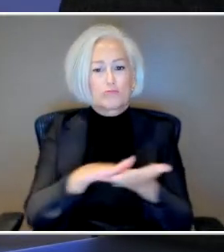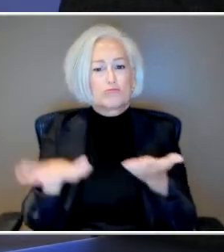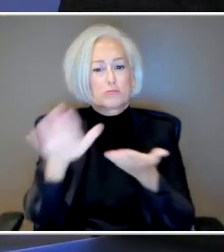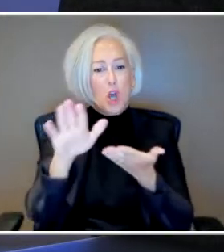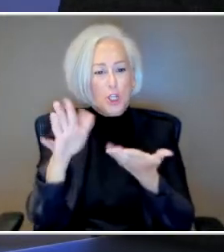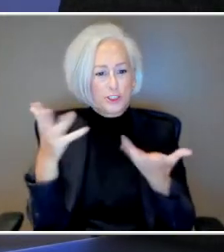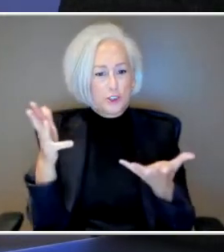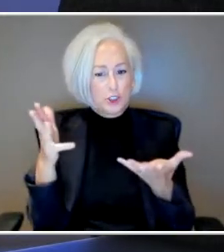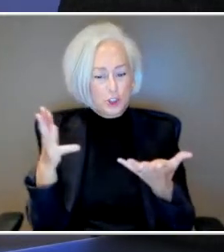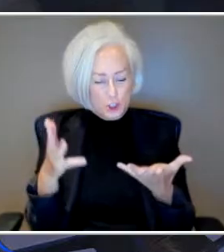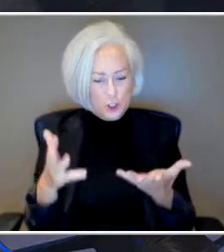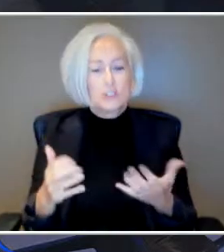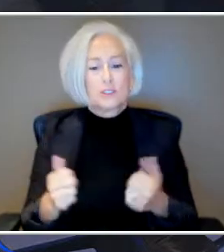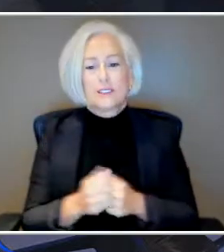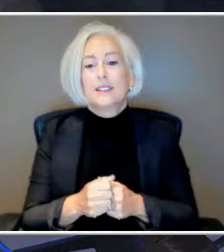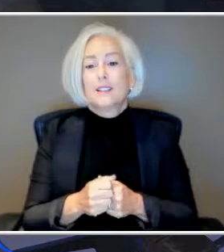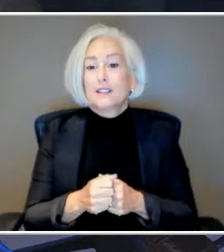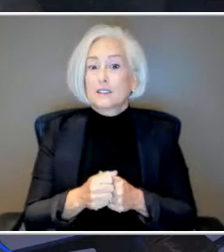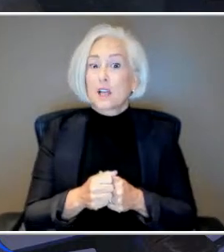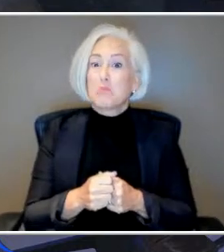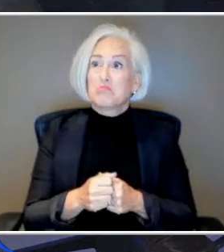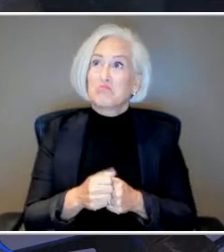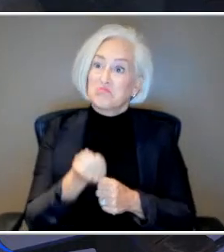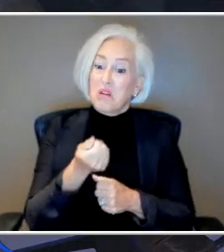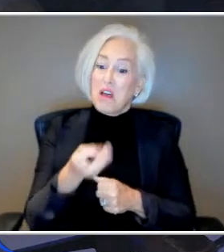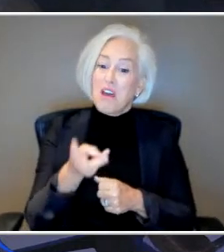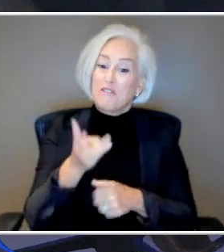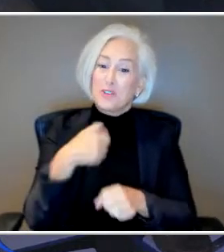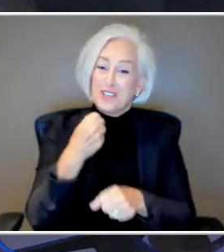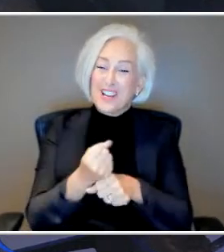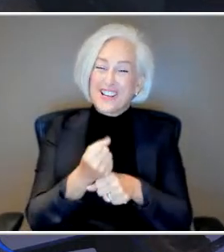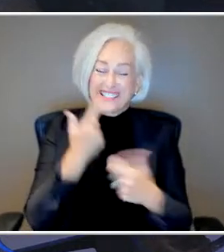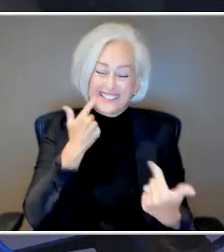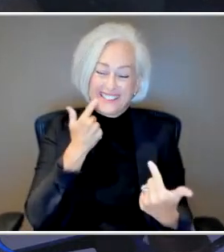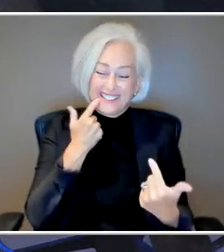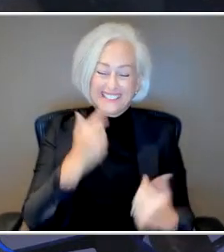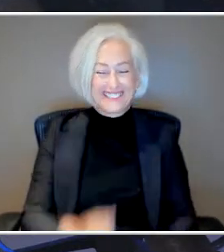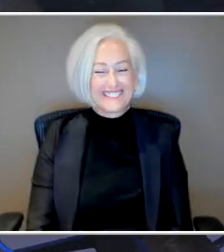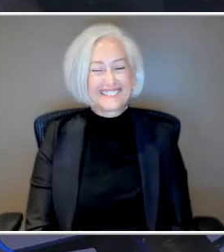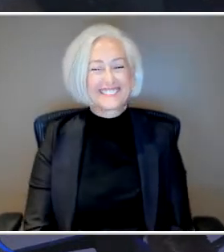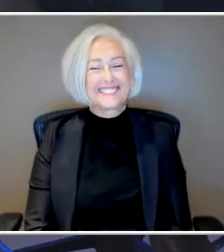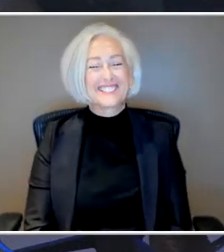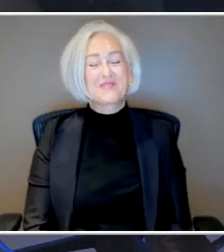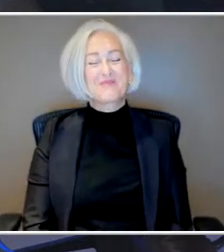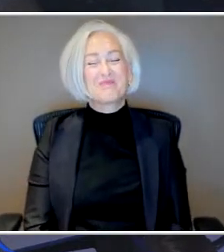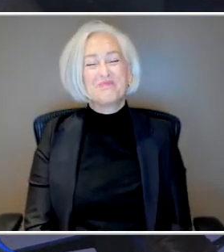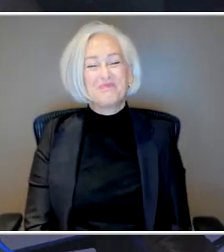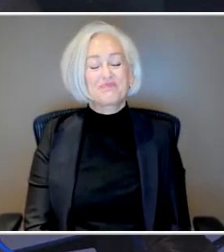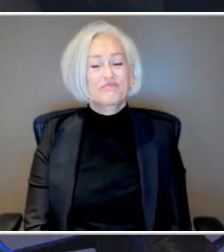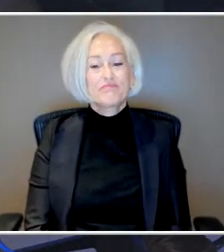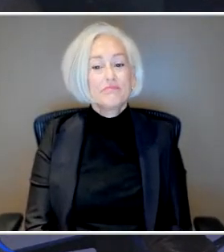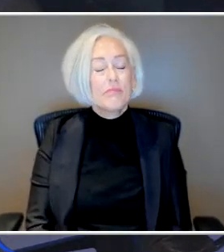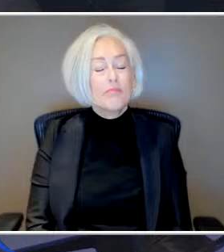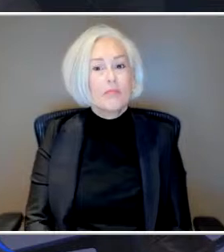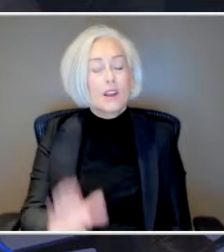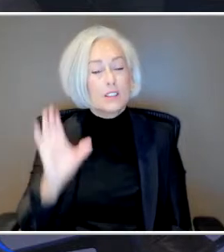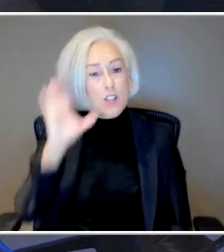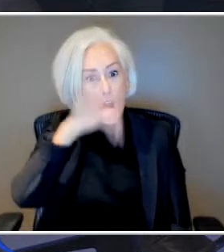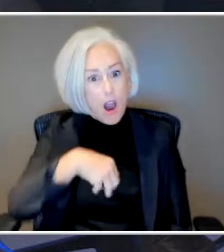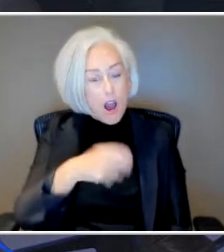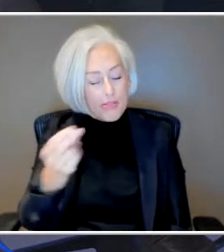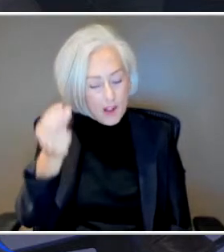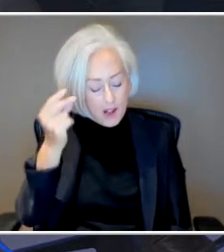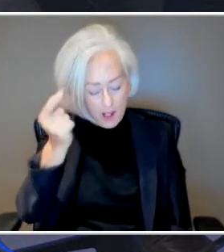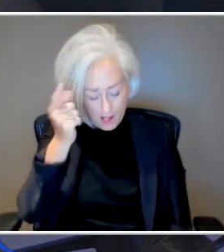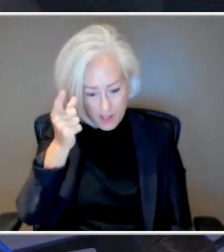probably... Yeah. So it's been a minute or two. It's been a hot minute. So was this completely out of the blue when you get this